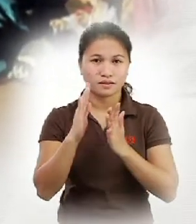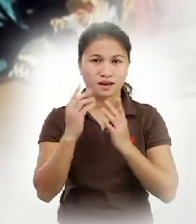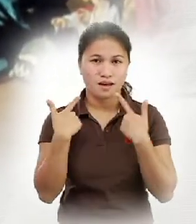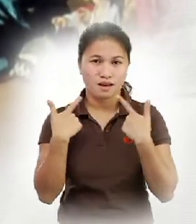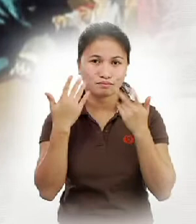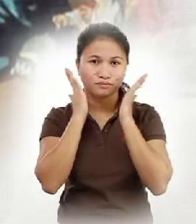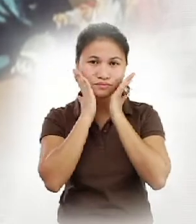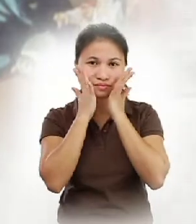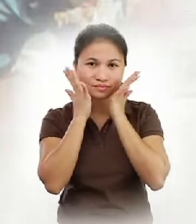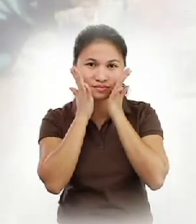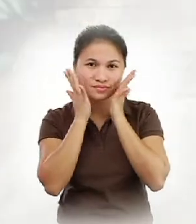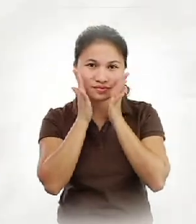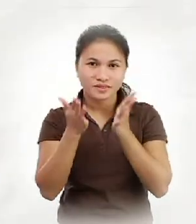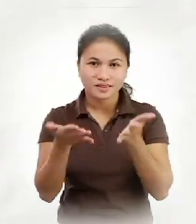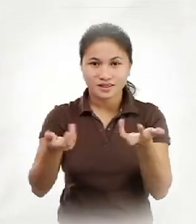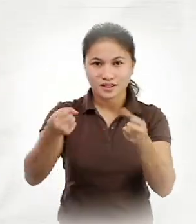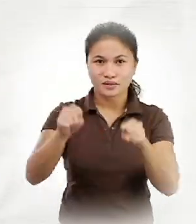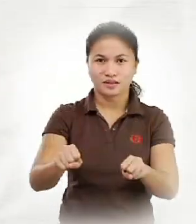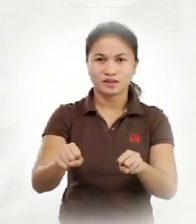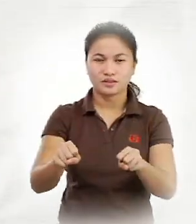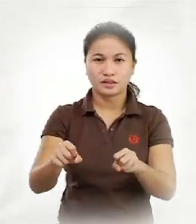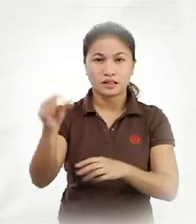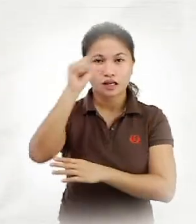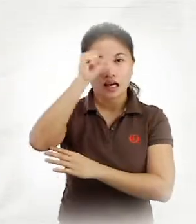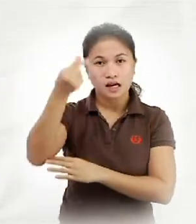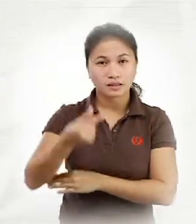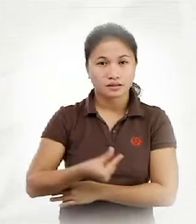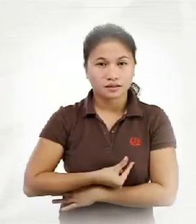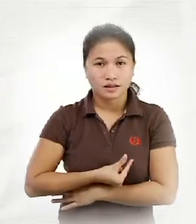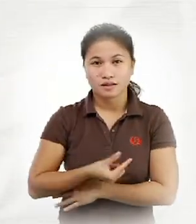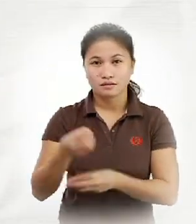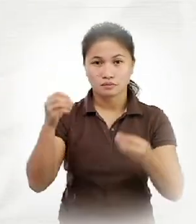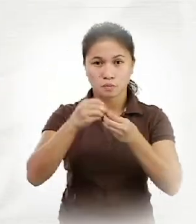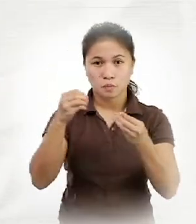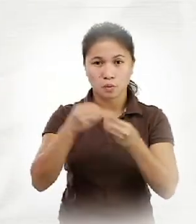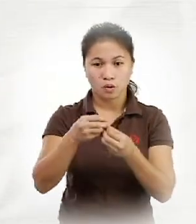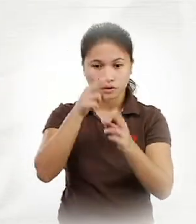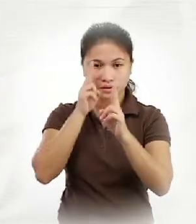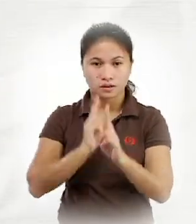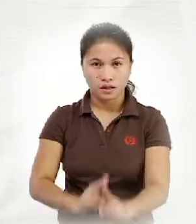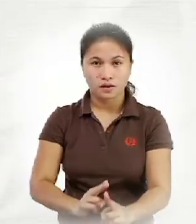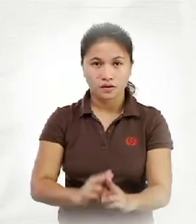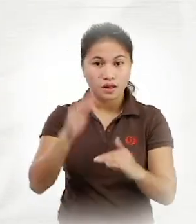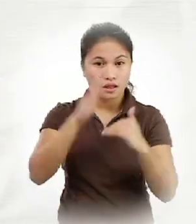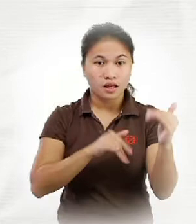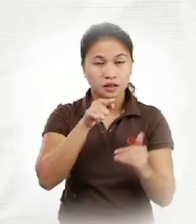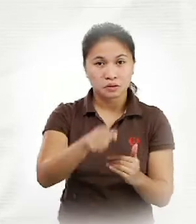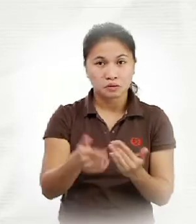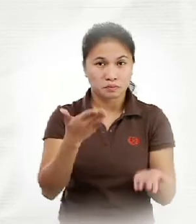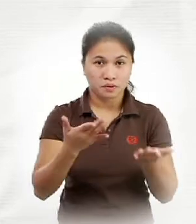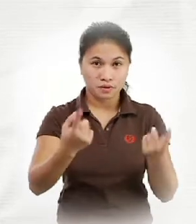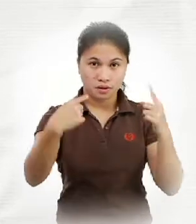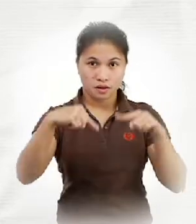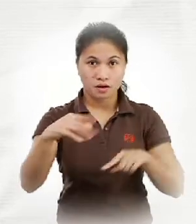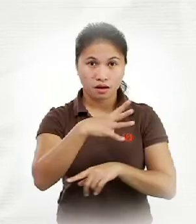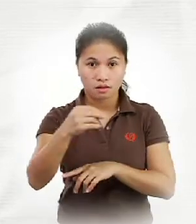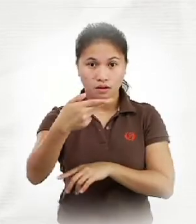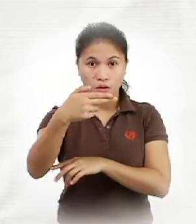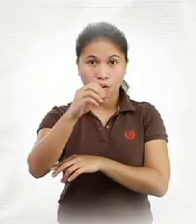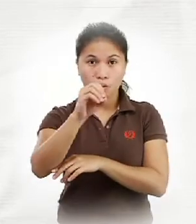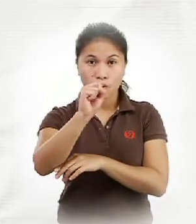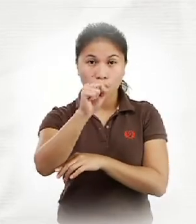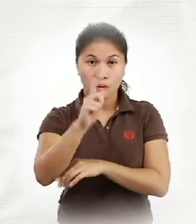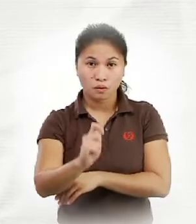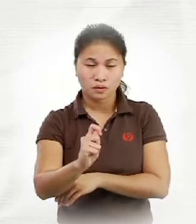embarrassing situation. A guest more honorable than you might come, and the